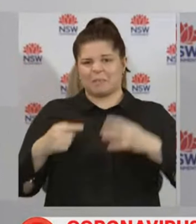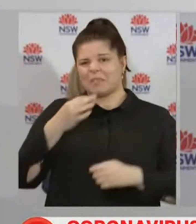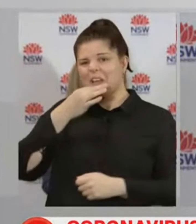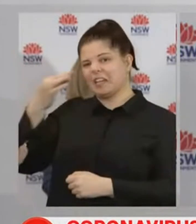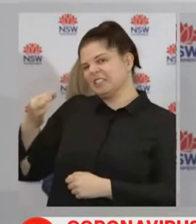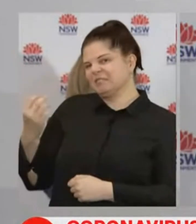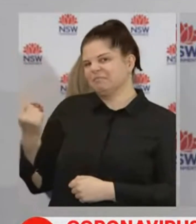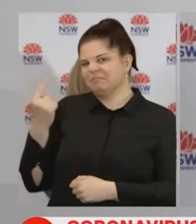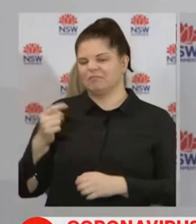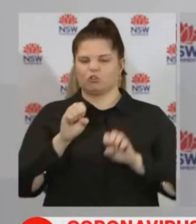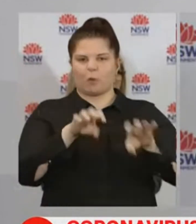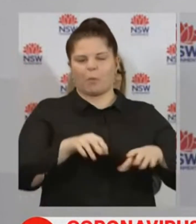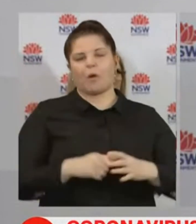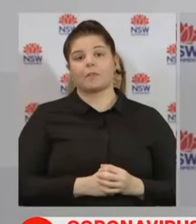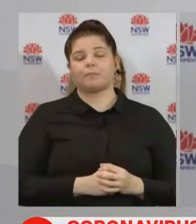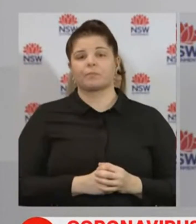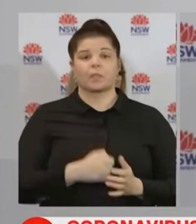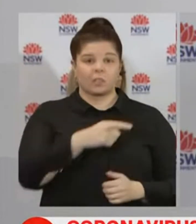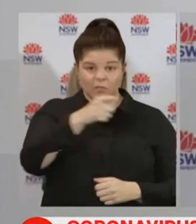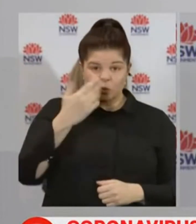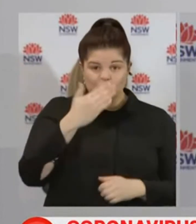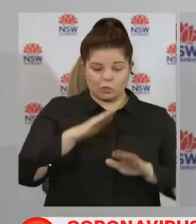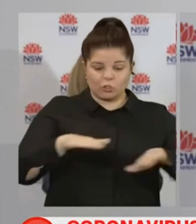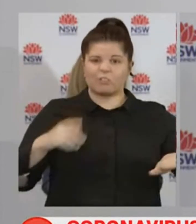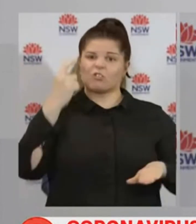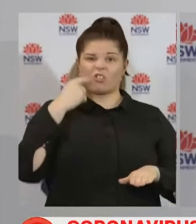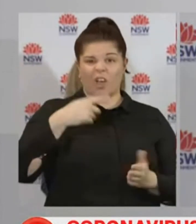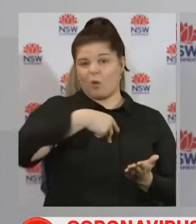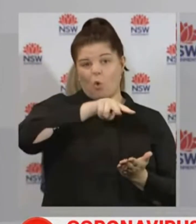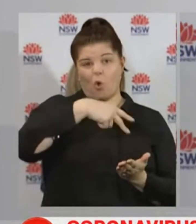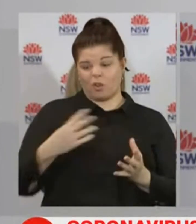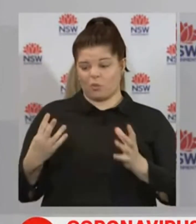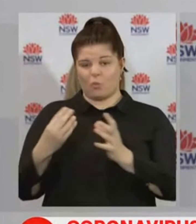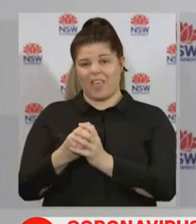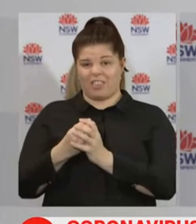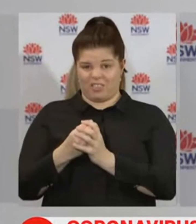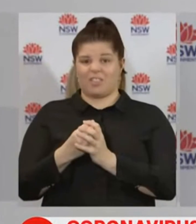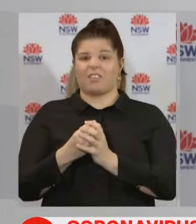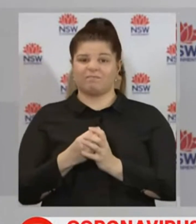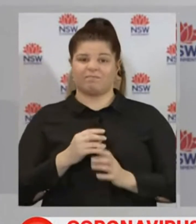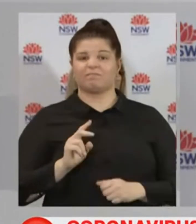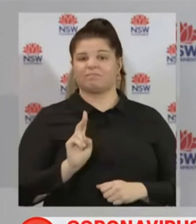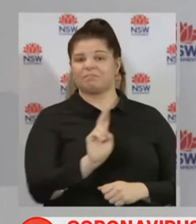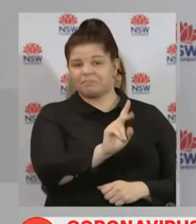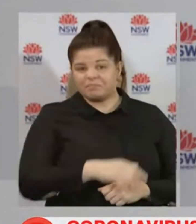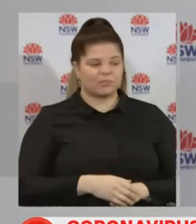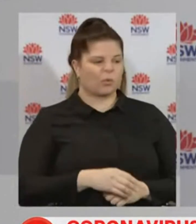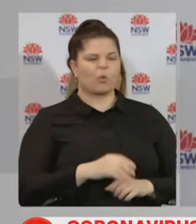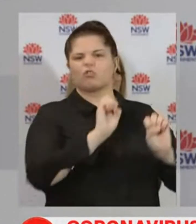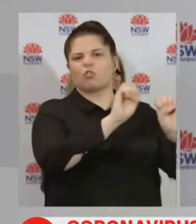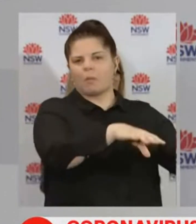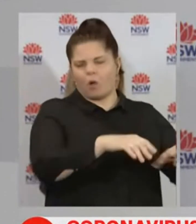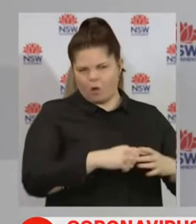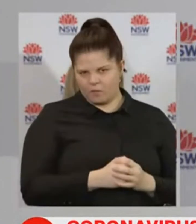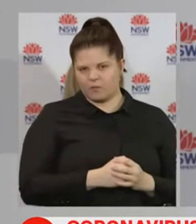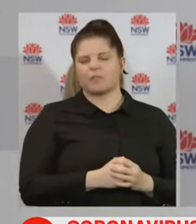we recommend, if you can, walking the children to school or dropping them off to avoid the public transport system outside of, obviously, the school